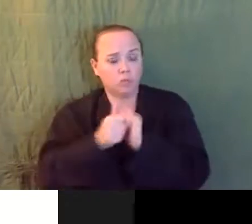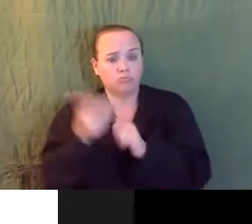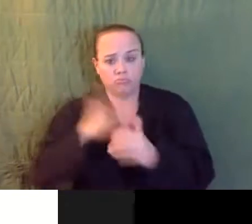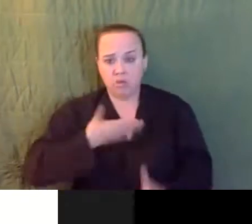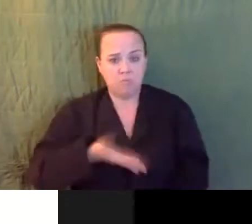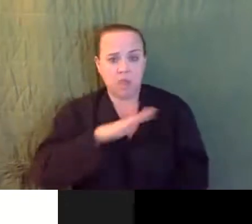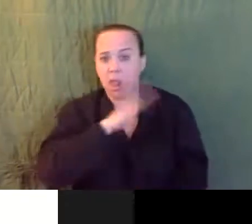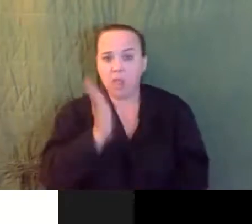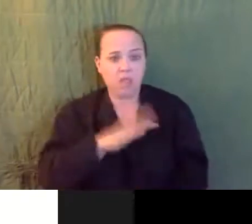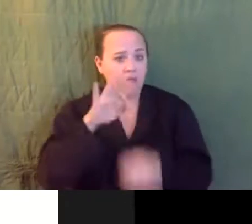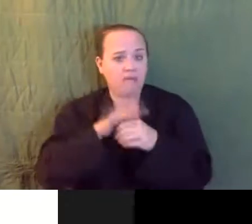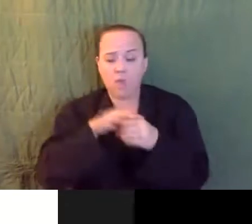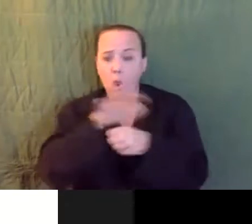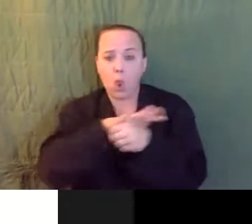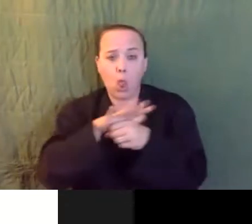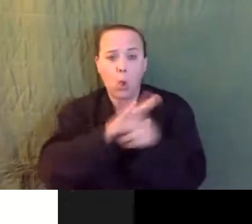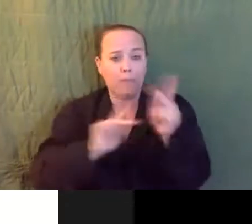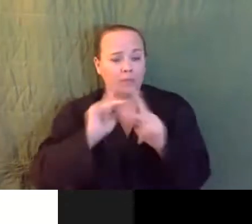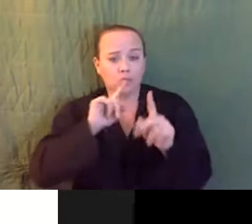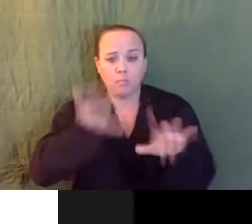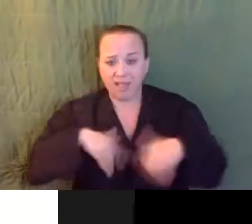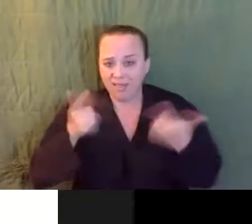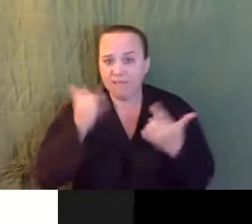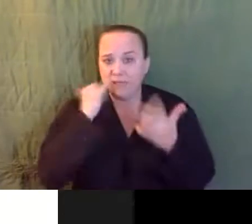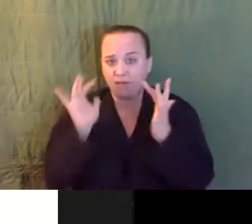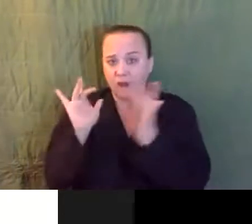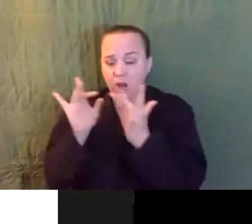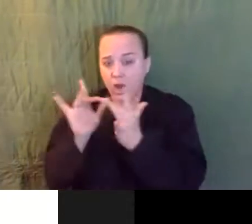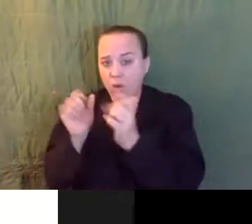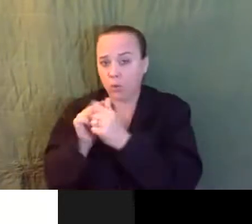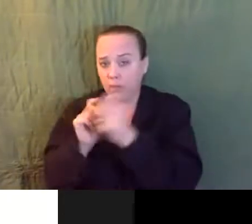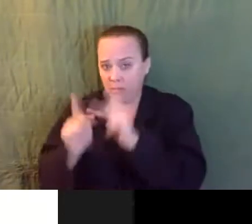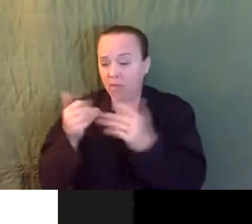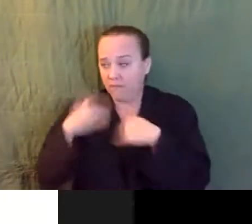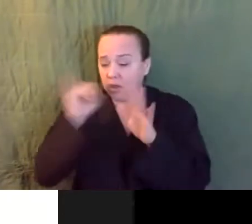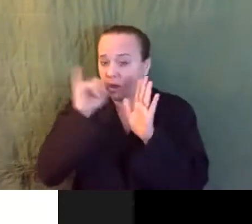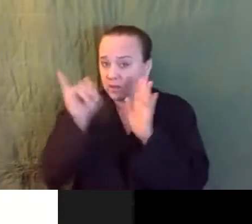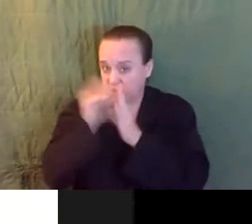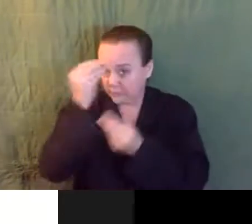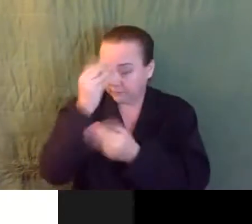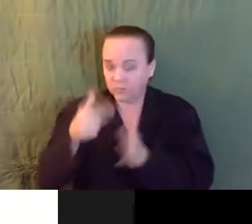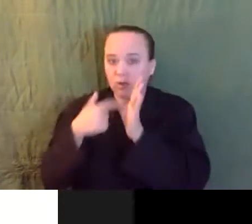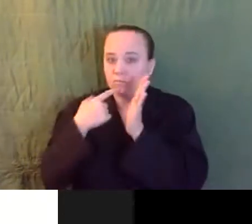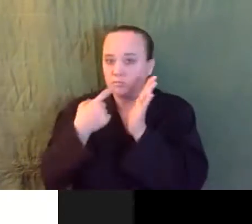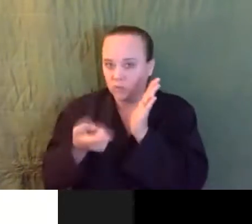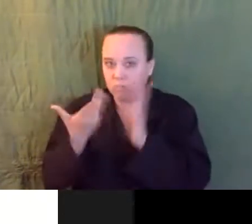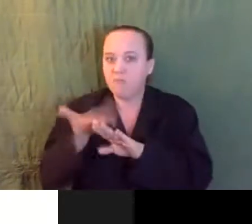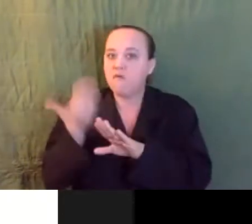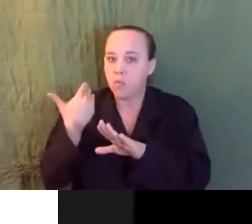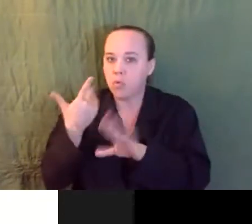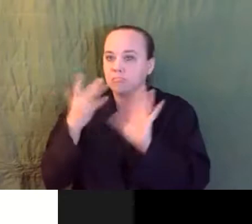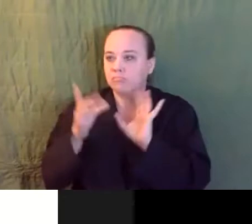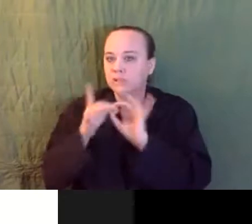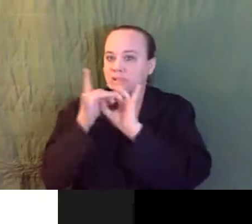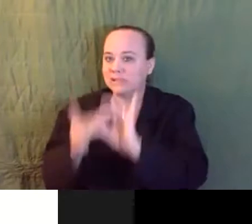anyone else locally in my life, if we connected with folks, had those identifiers that we referenced earlier, and connected